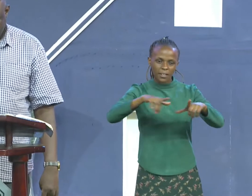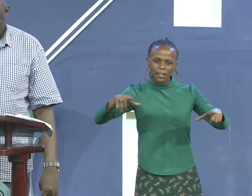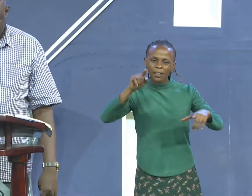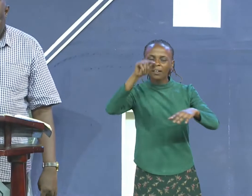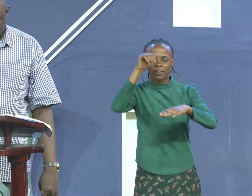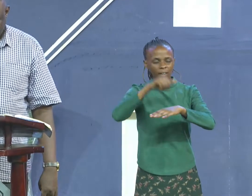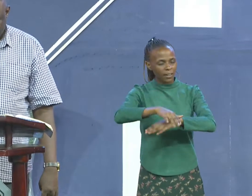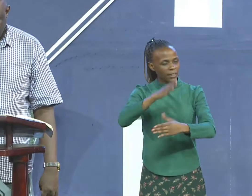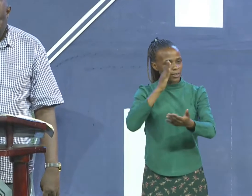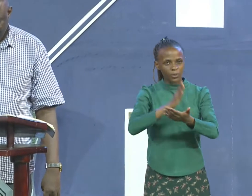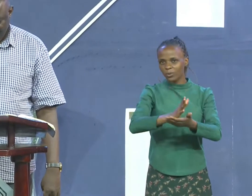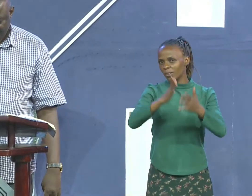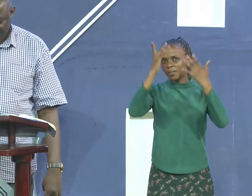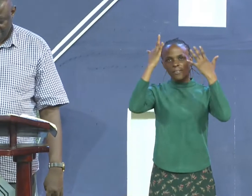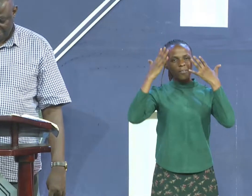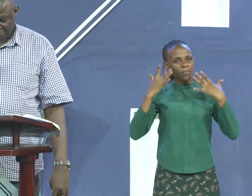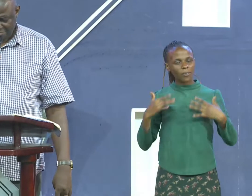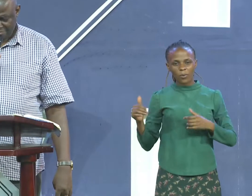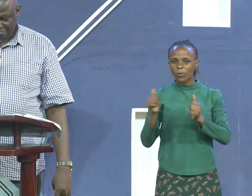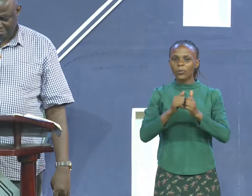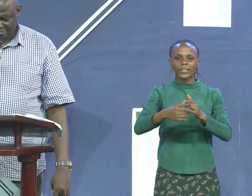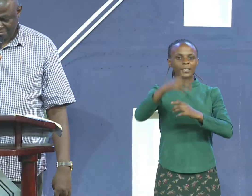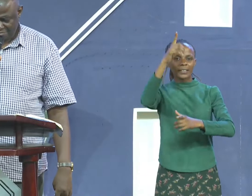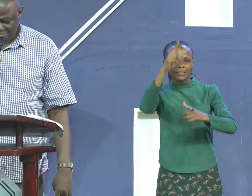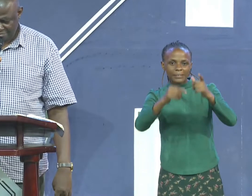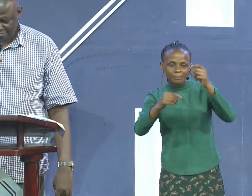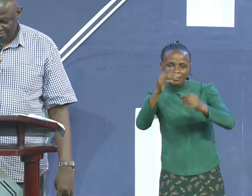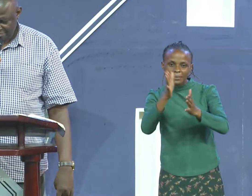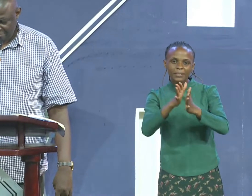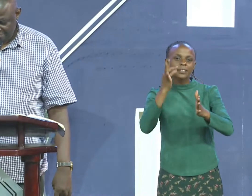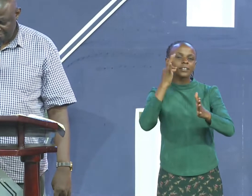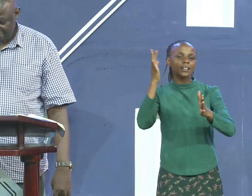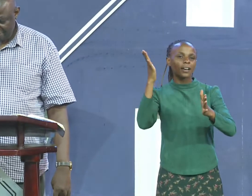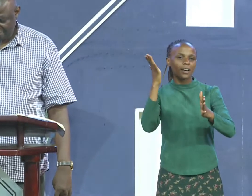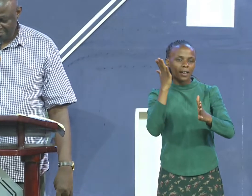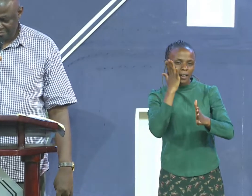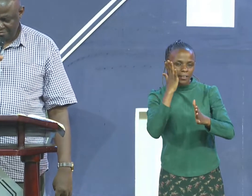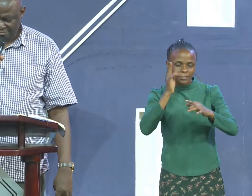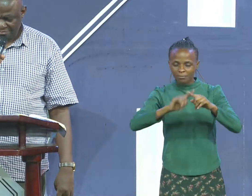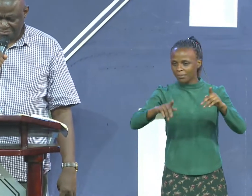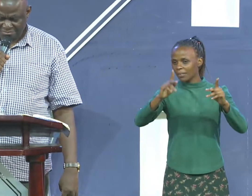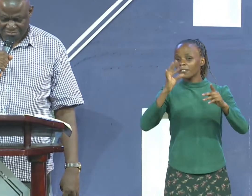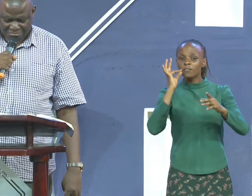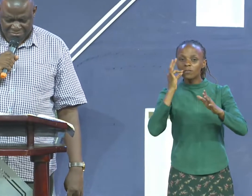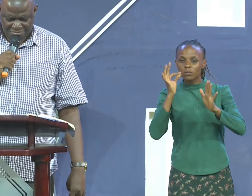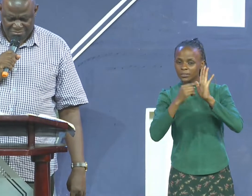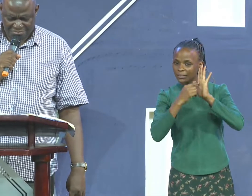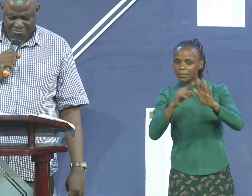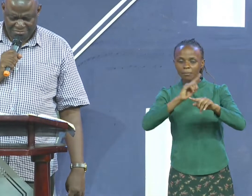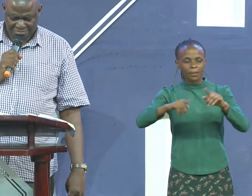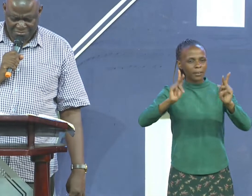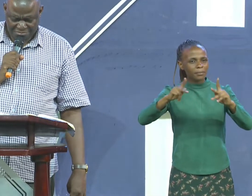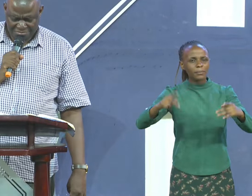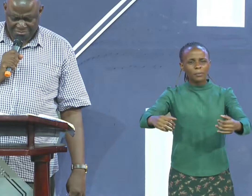mazima ekulukuta amata n'omubisi gw'enjuki era bino bye bibala byayo naye abantu abatuula mu nsi b'amaanyi